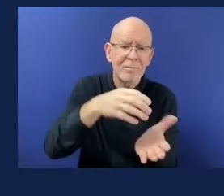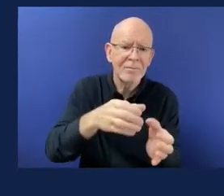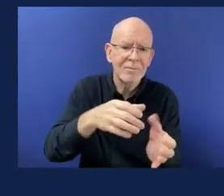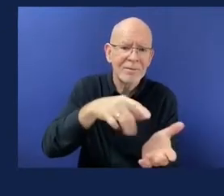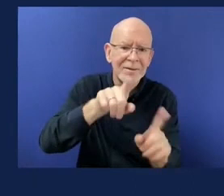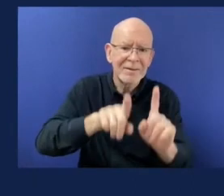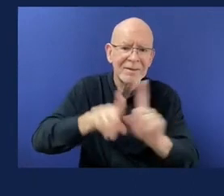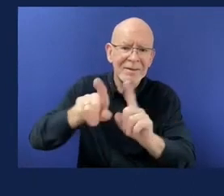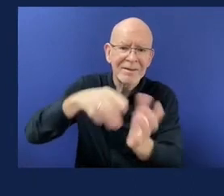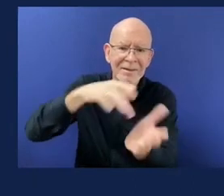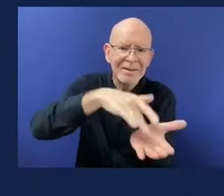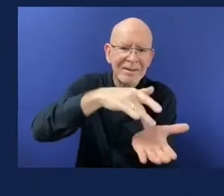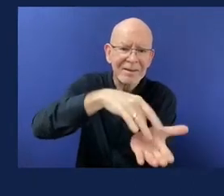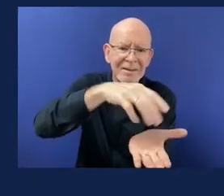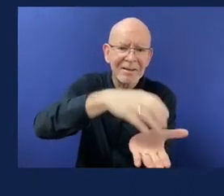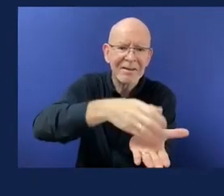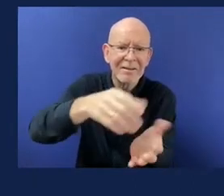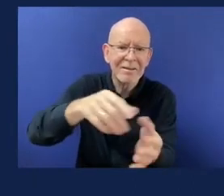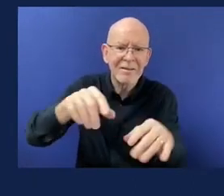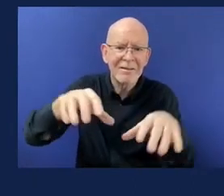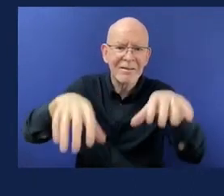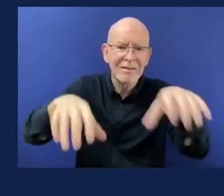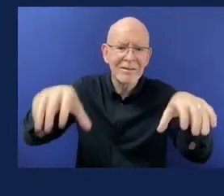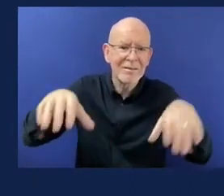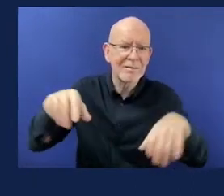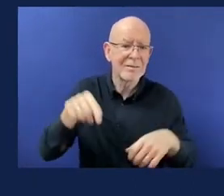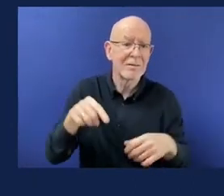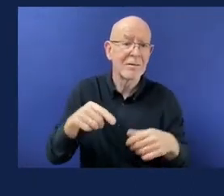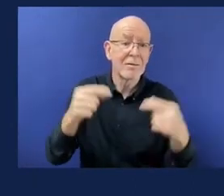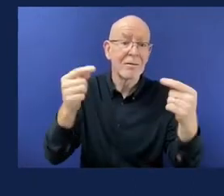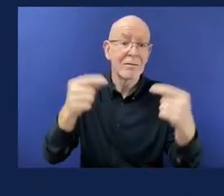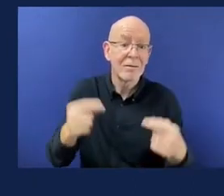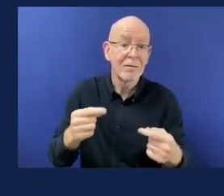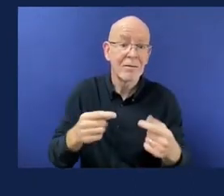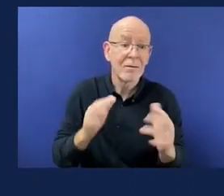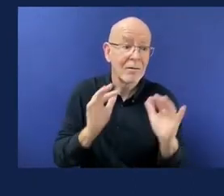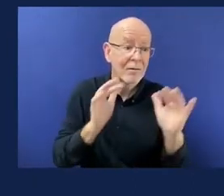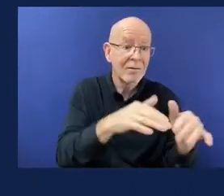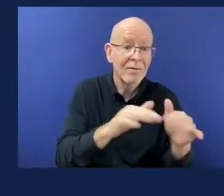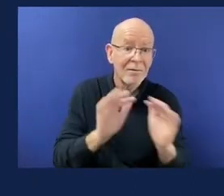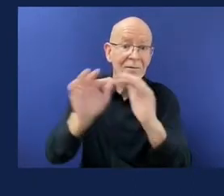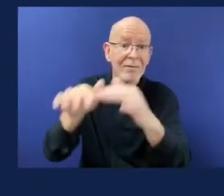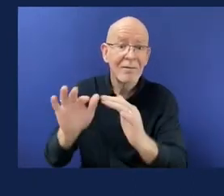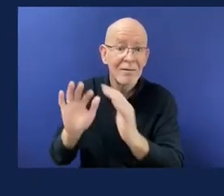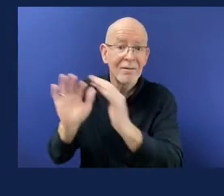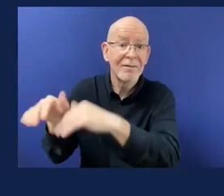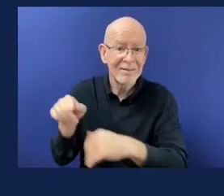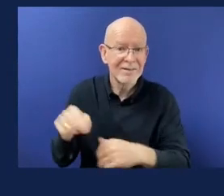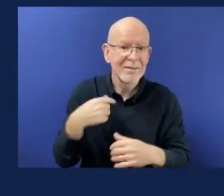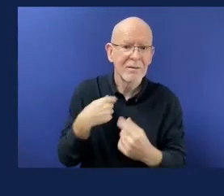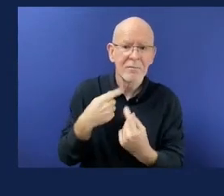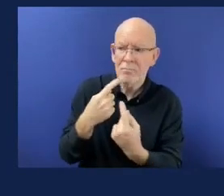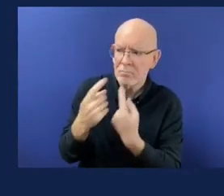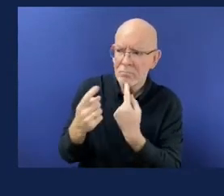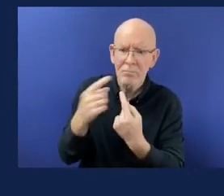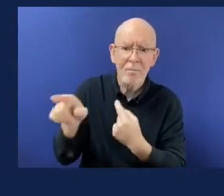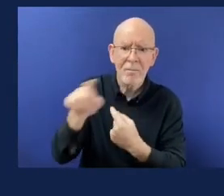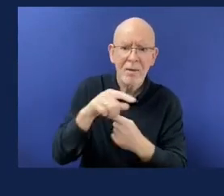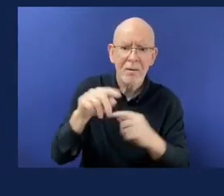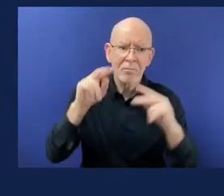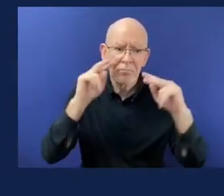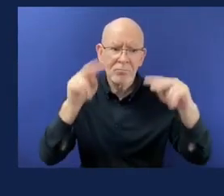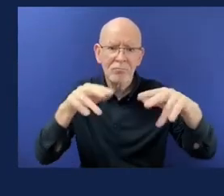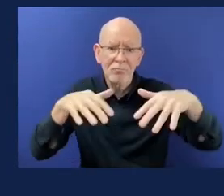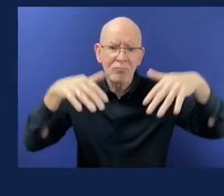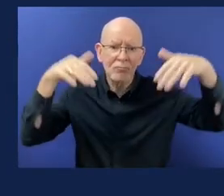LGBTQI communities here in New Zealand. One of our focus areas was absolutely on accessibility and